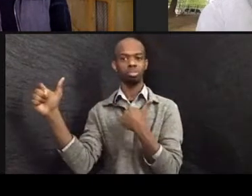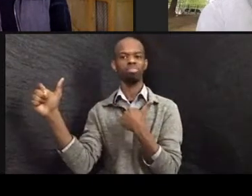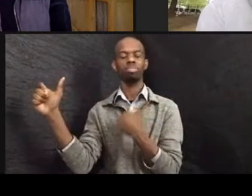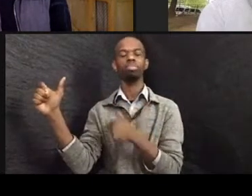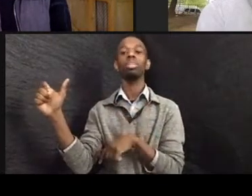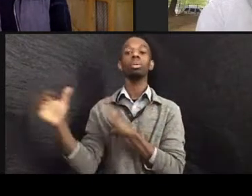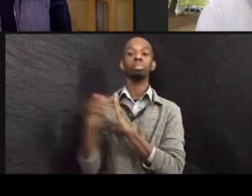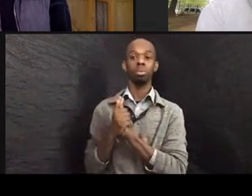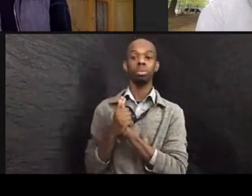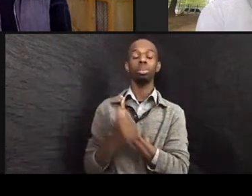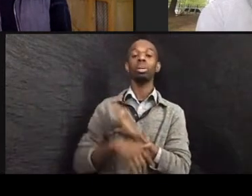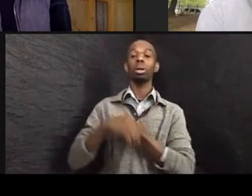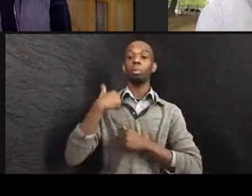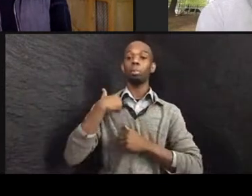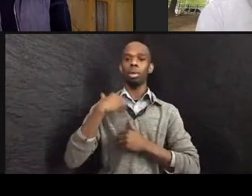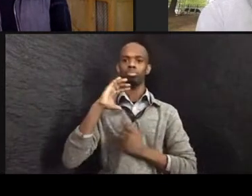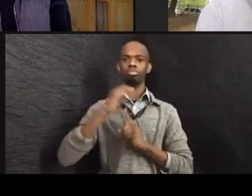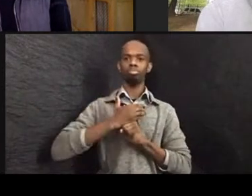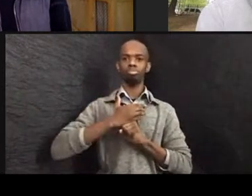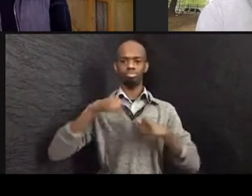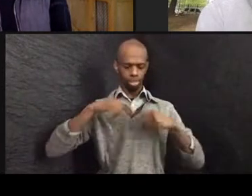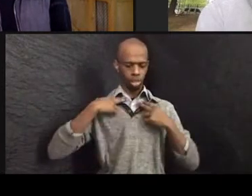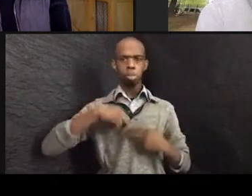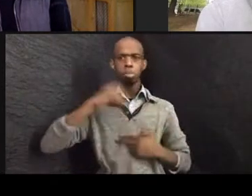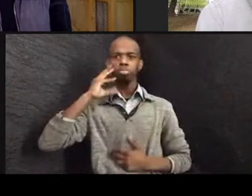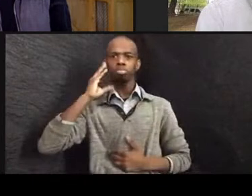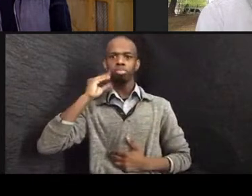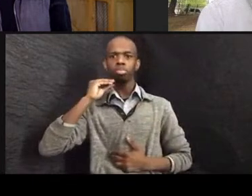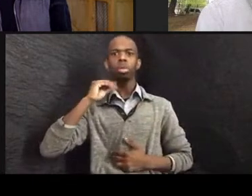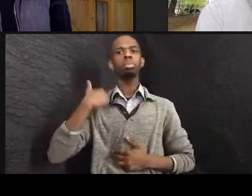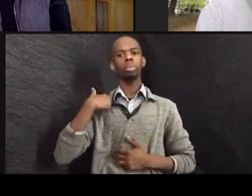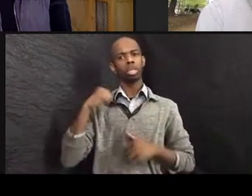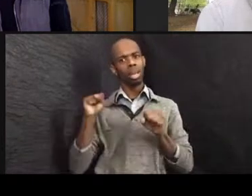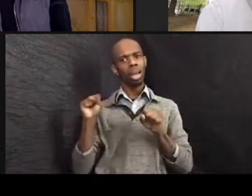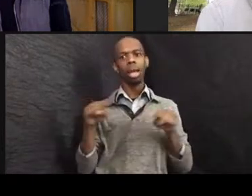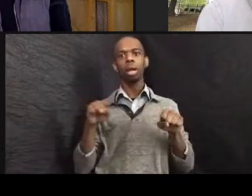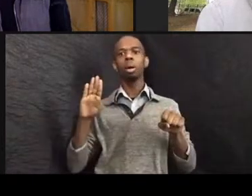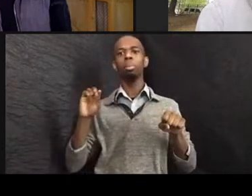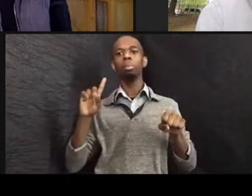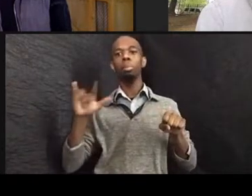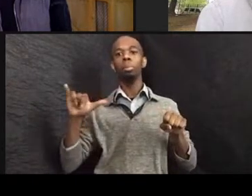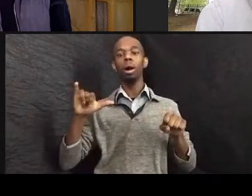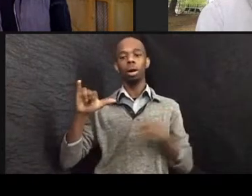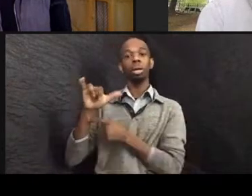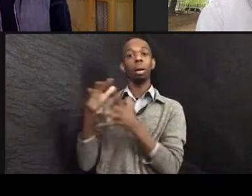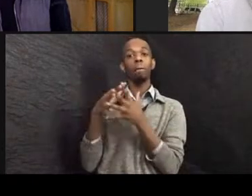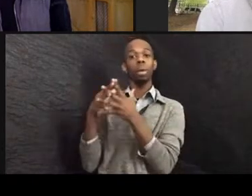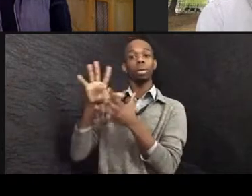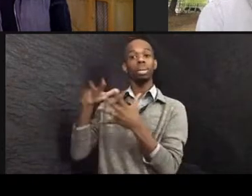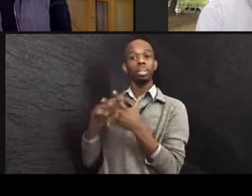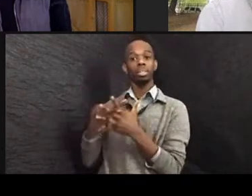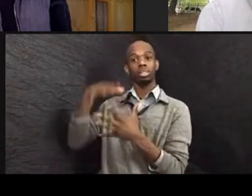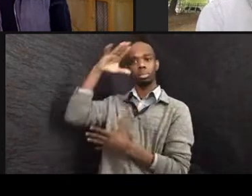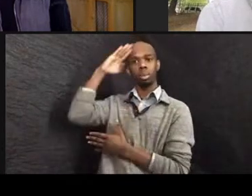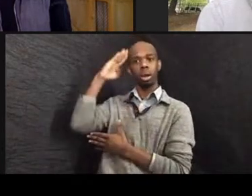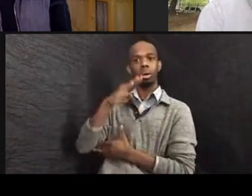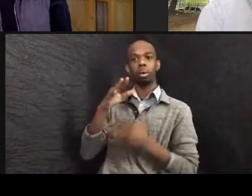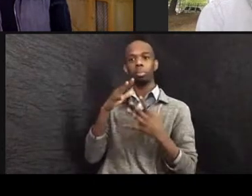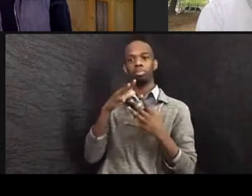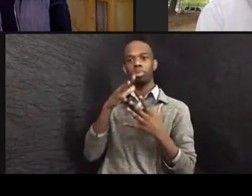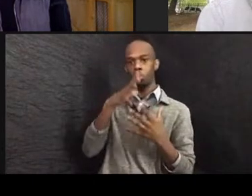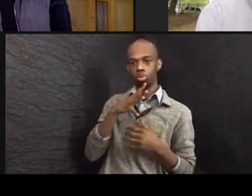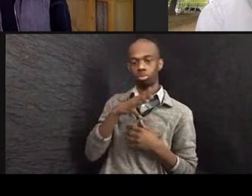experience as an able-bodied Black Indigenous American woman. Pronouns she, her, hers, and also